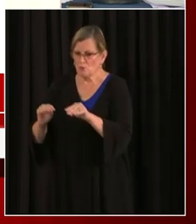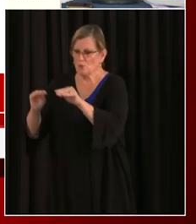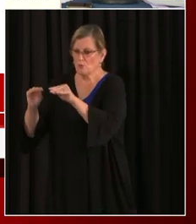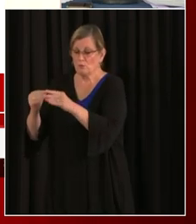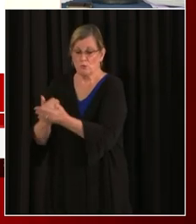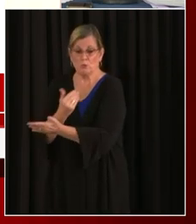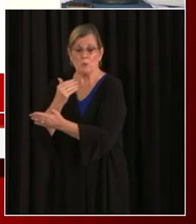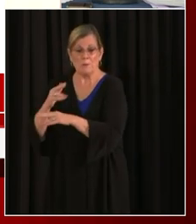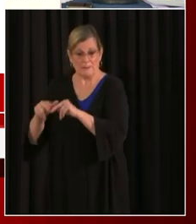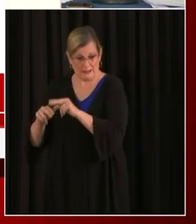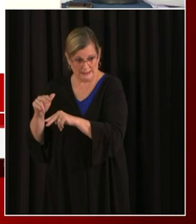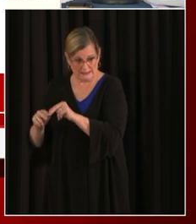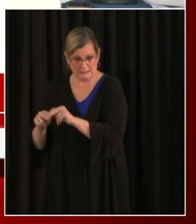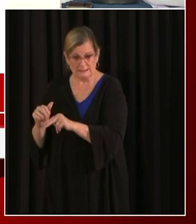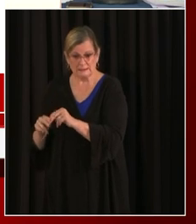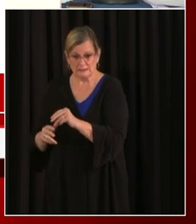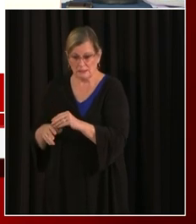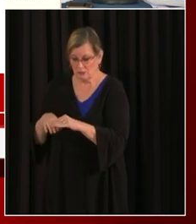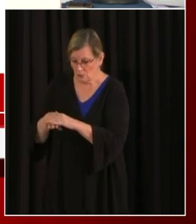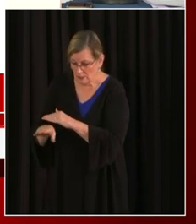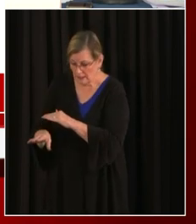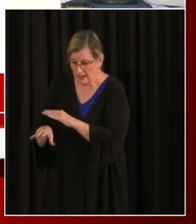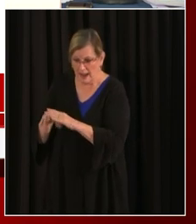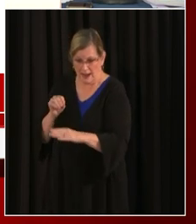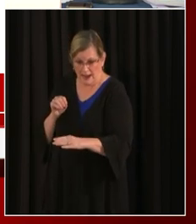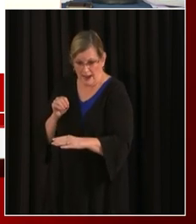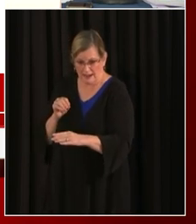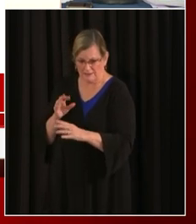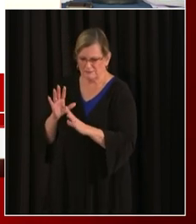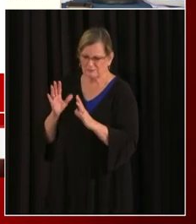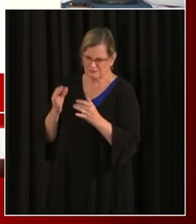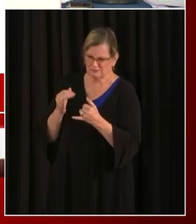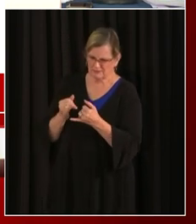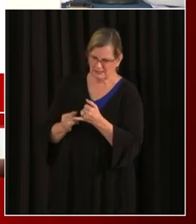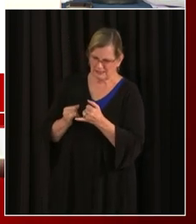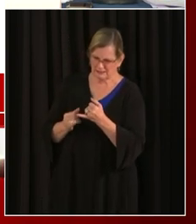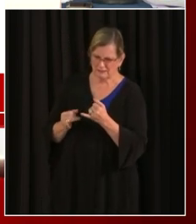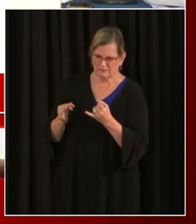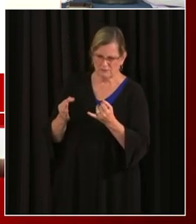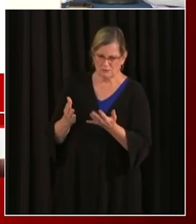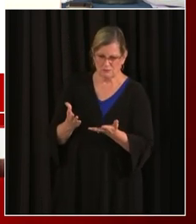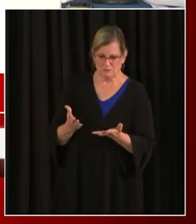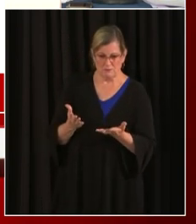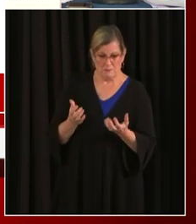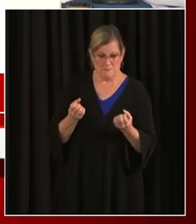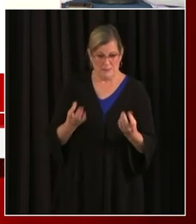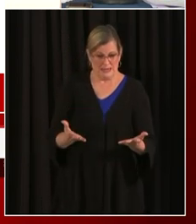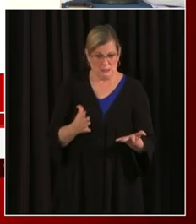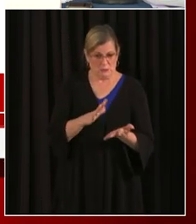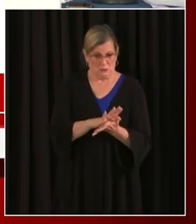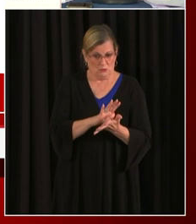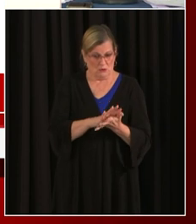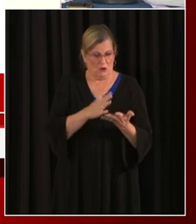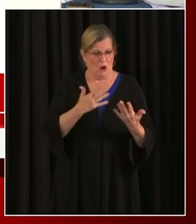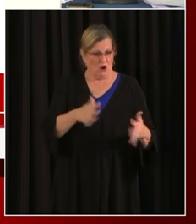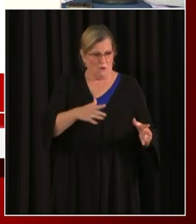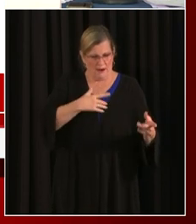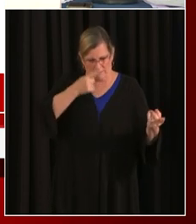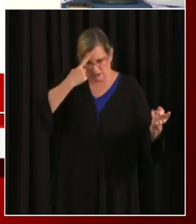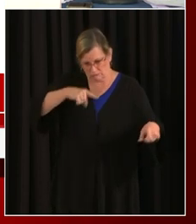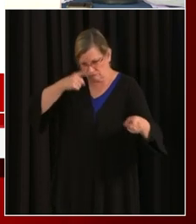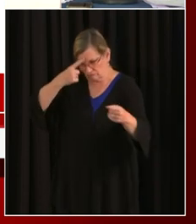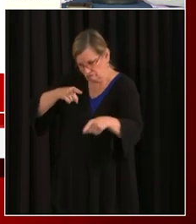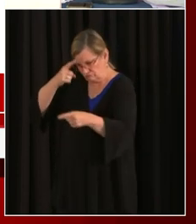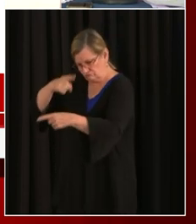coming into and out of the buildings. And lastly, on families, many of the schools developed agreements or covenants that they encouraged families